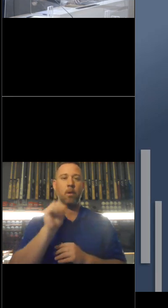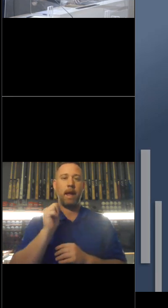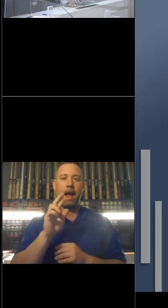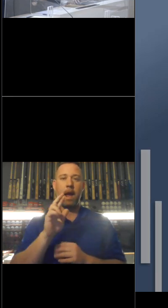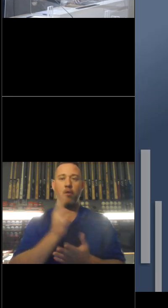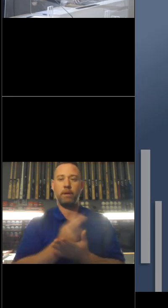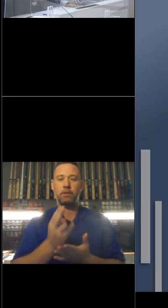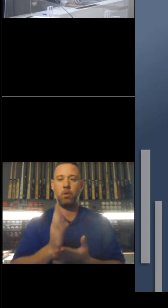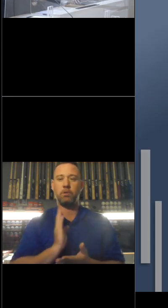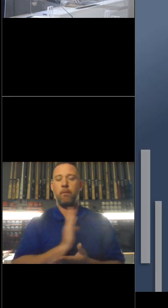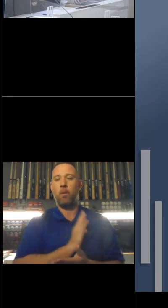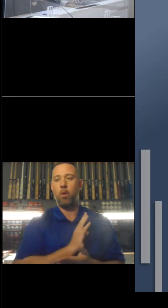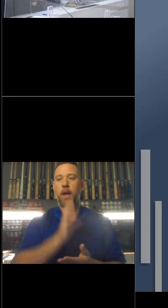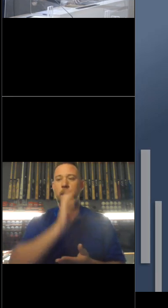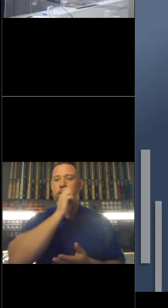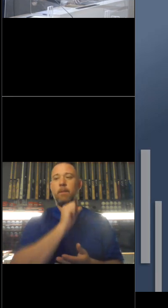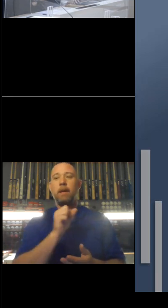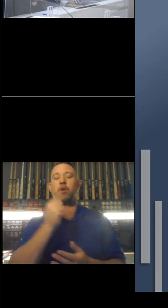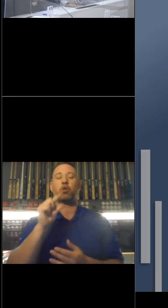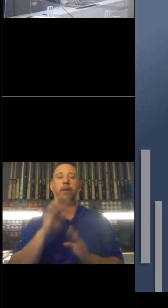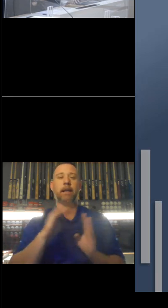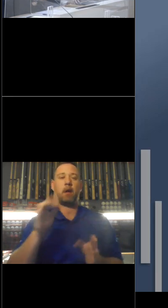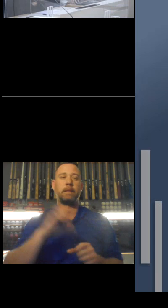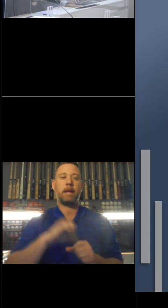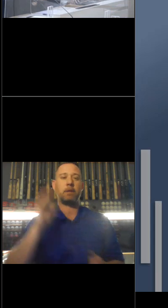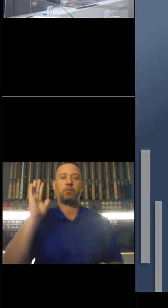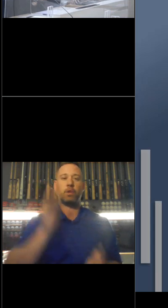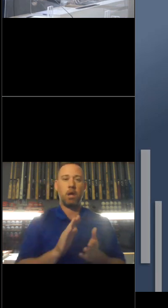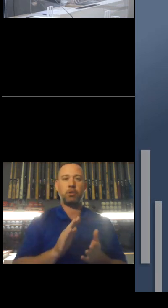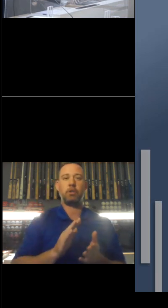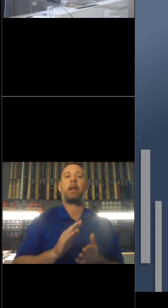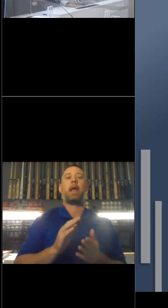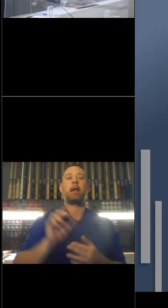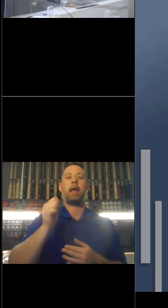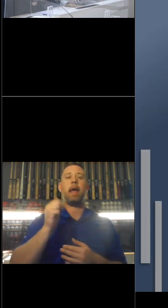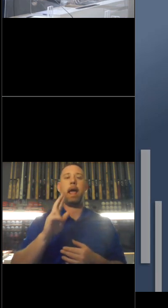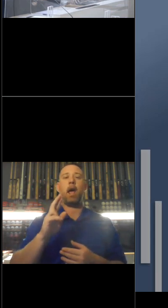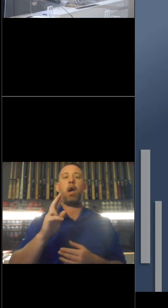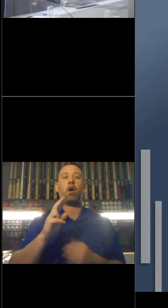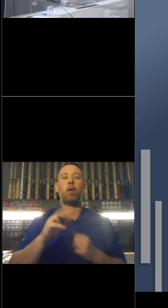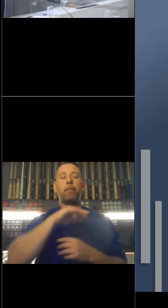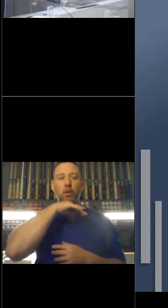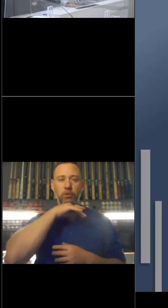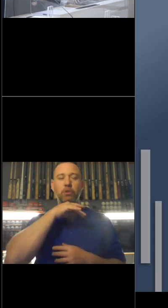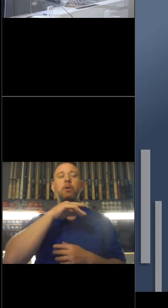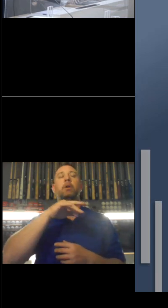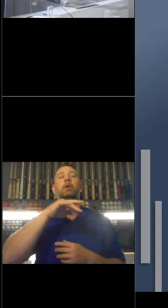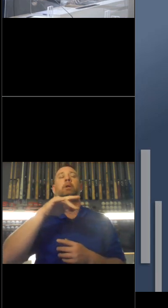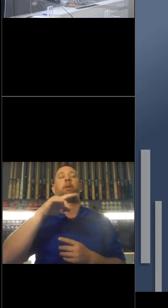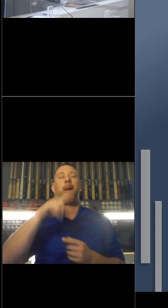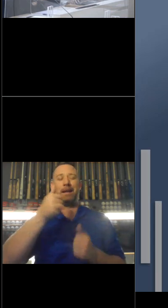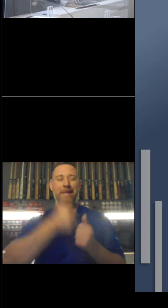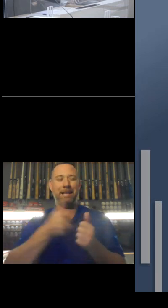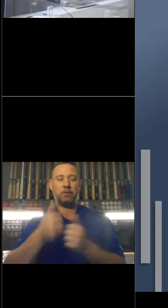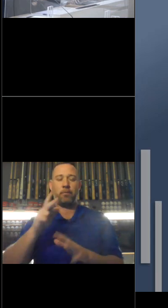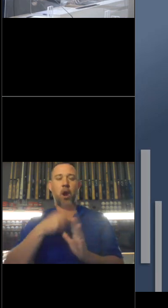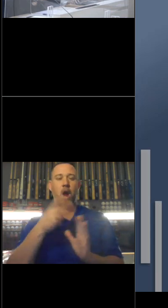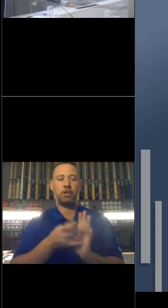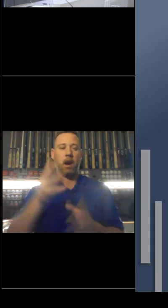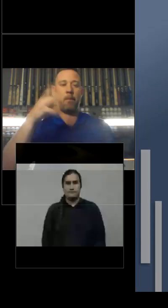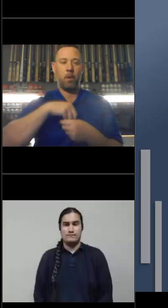Board to estimate greenhouse gas emission reductions and air pollutant reductions of each proposed project component. The